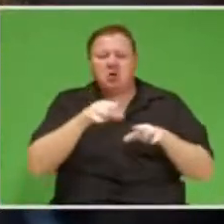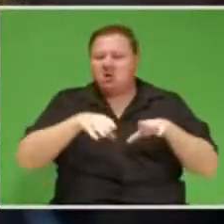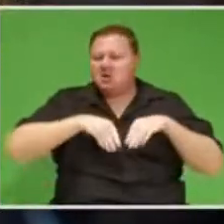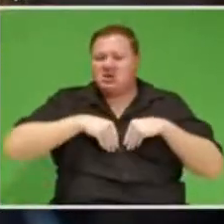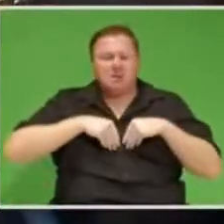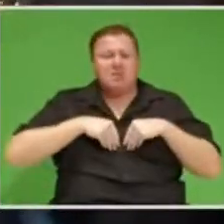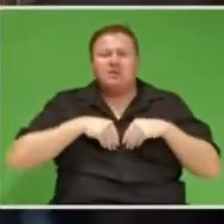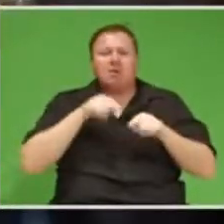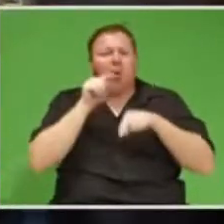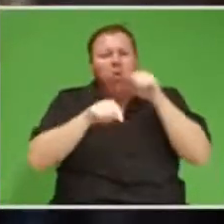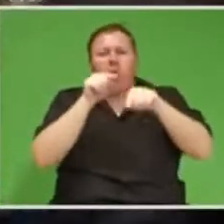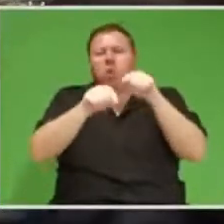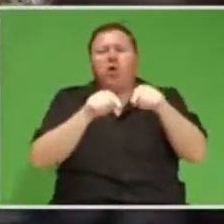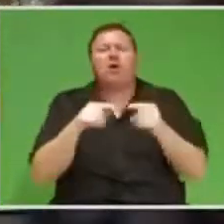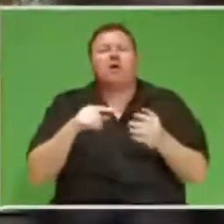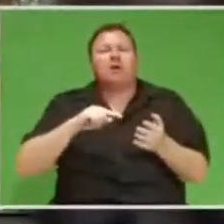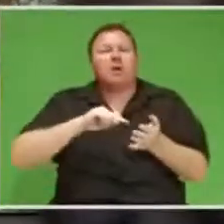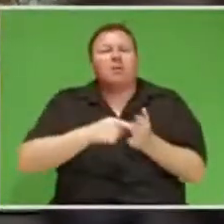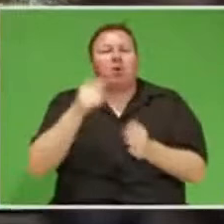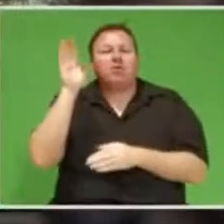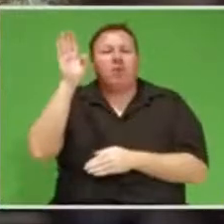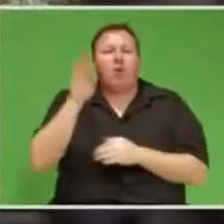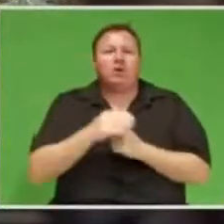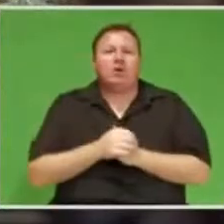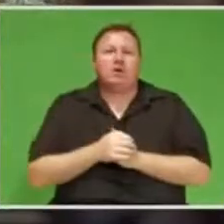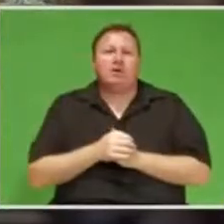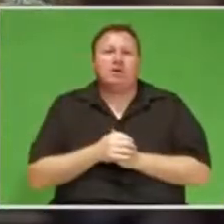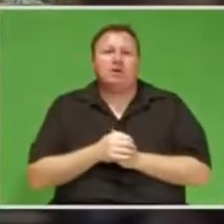entertain spurious points of order.